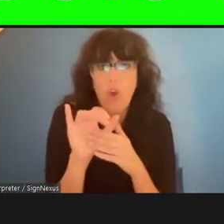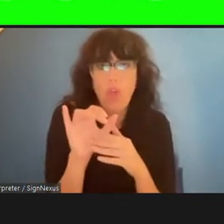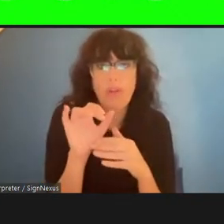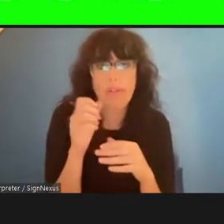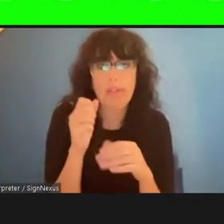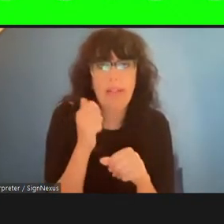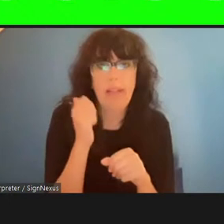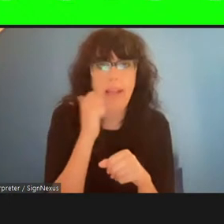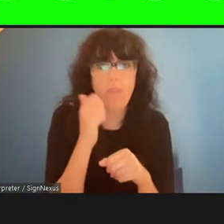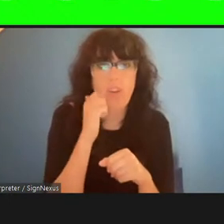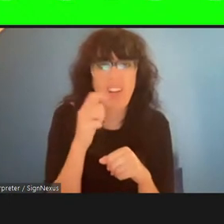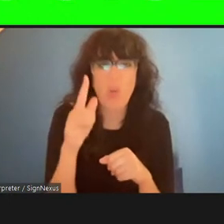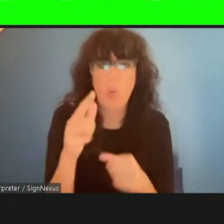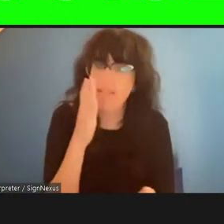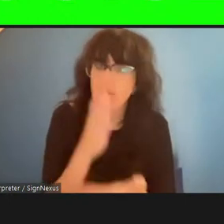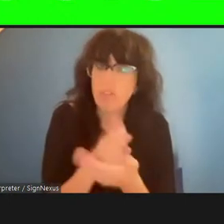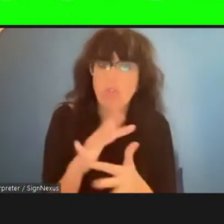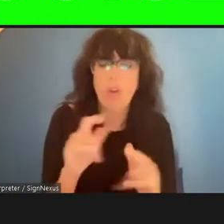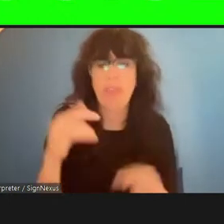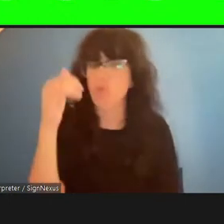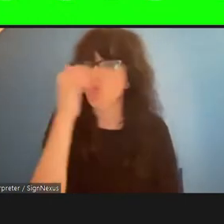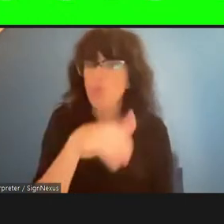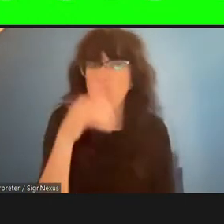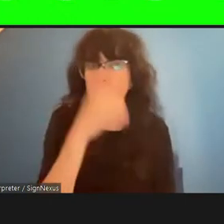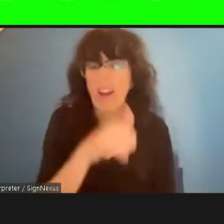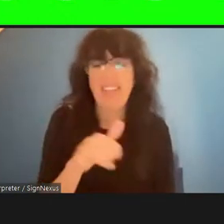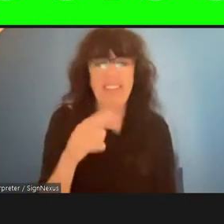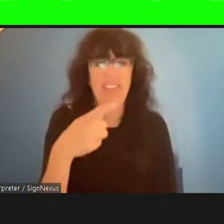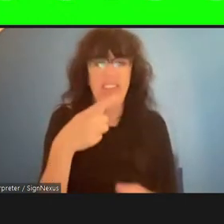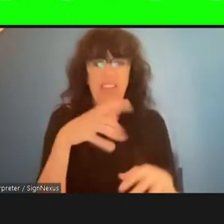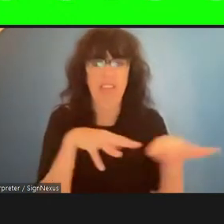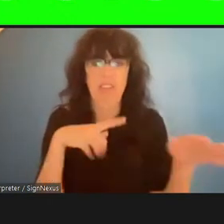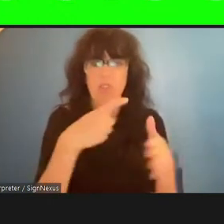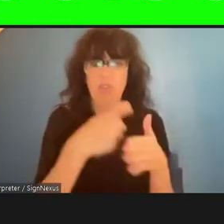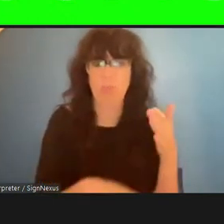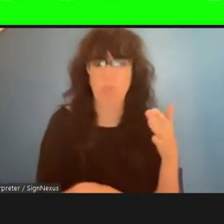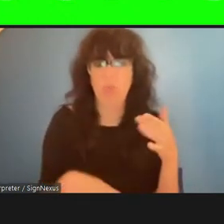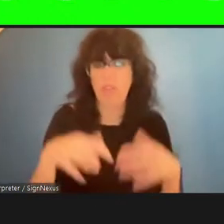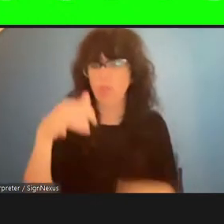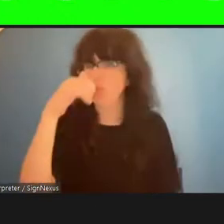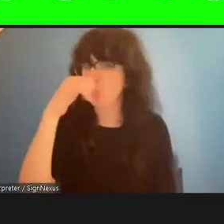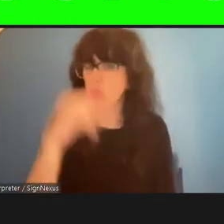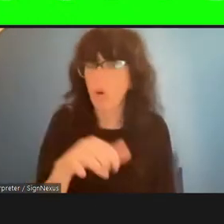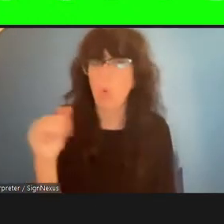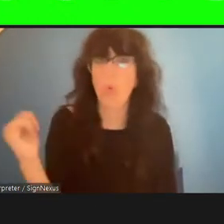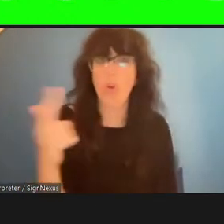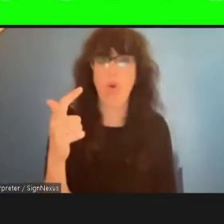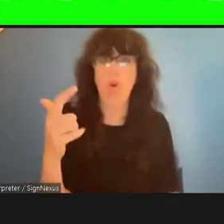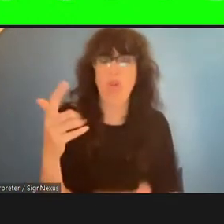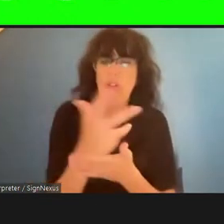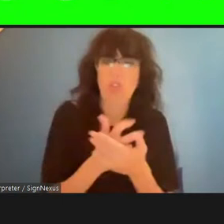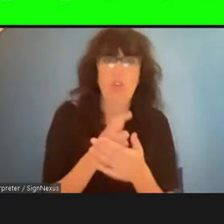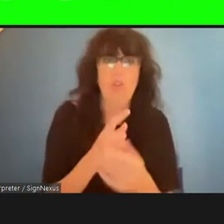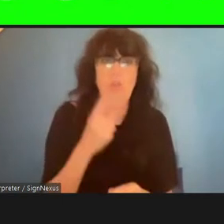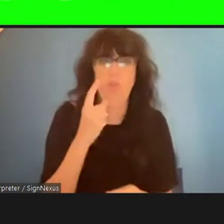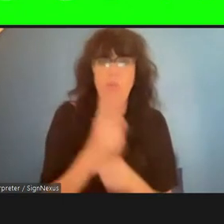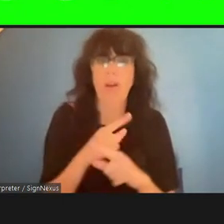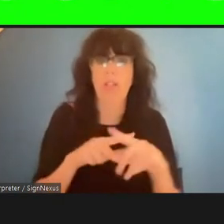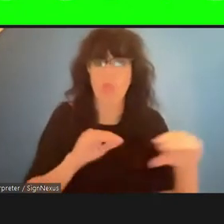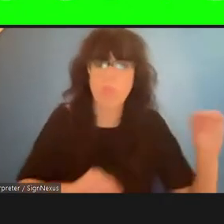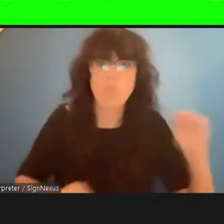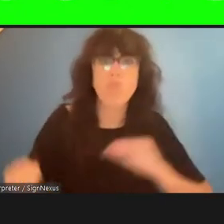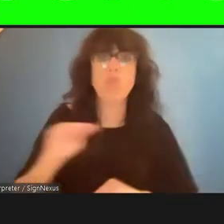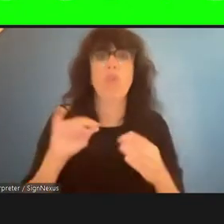this is ludicrous no congestion pricing it's nonsense we all deserve the right to move around manhattan